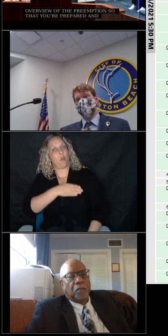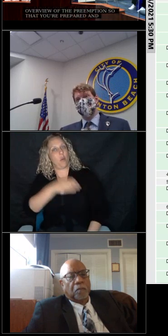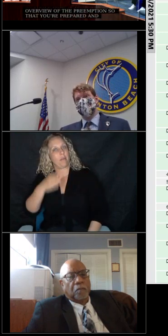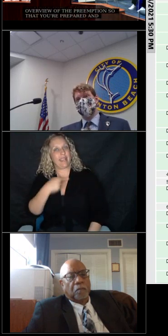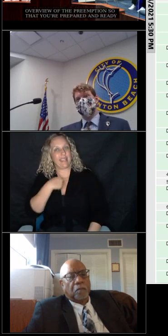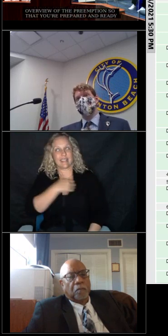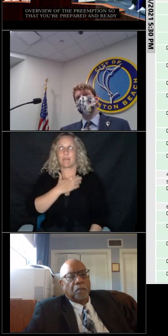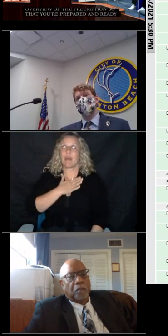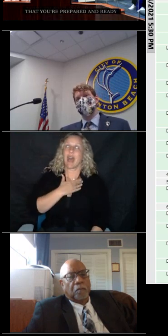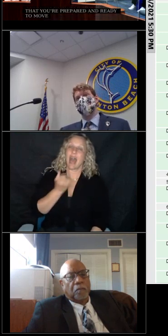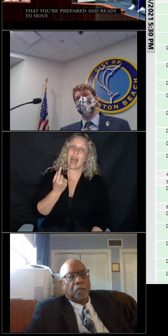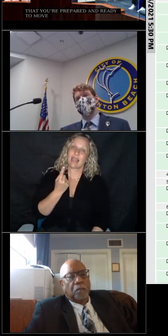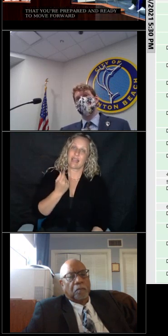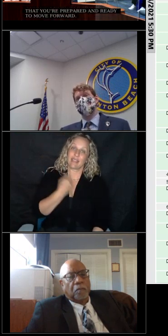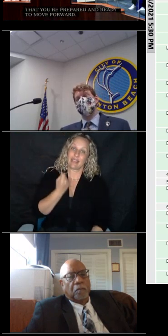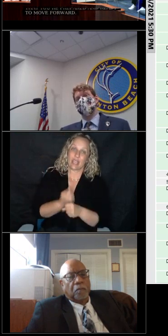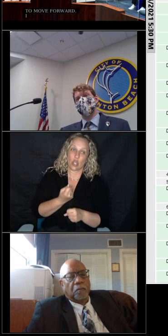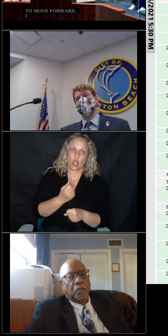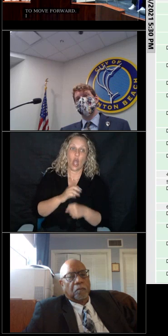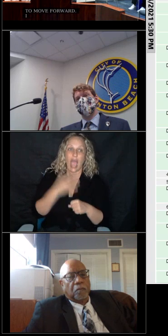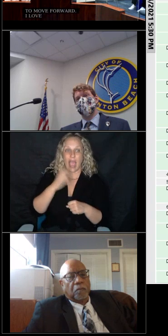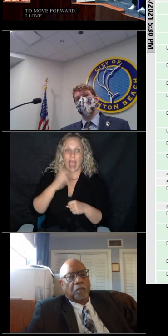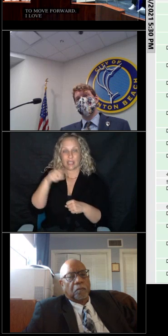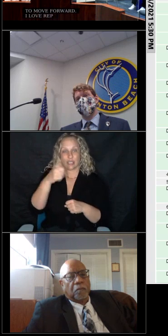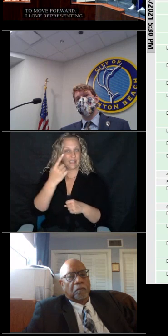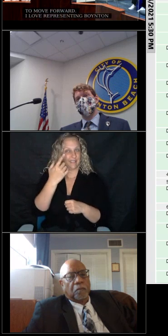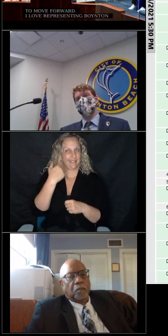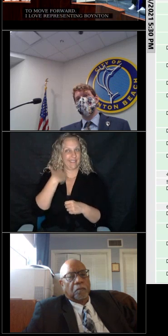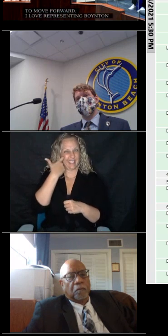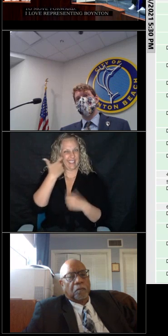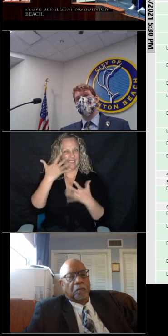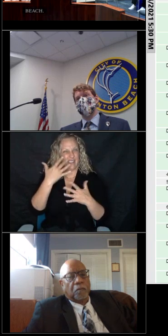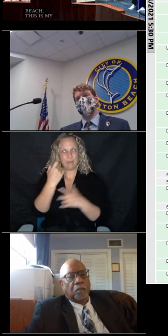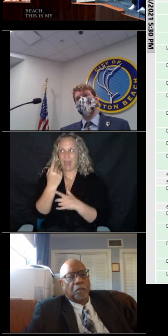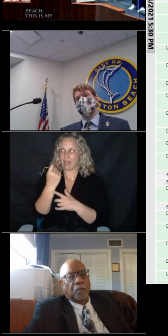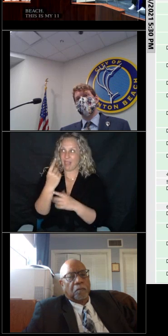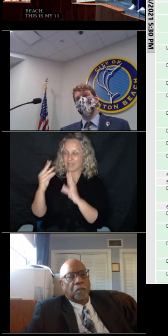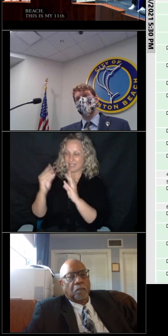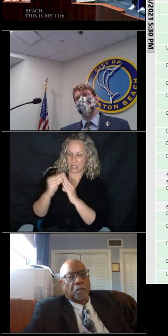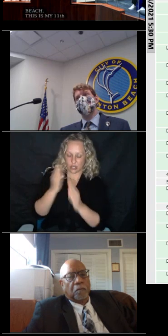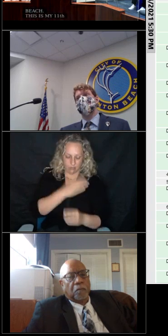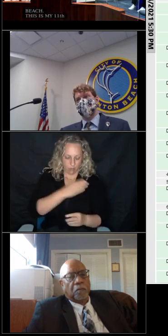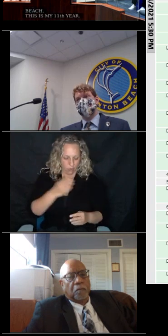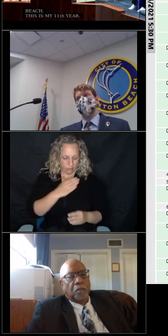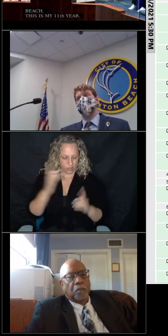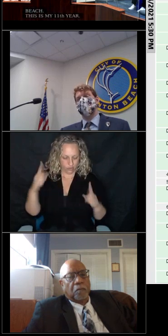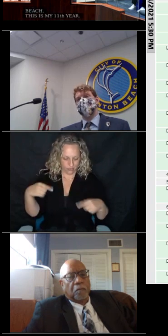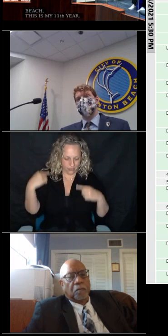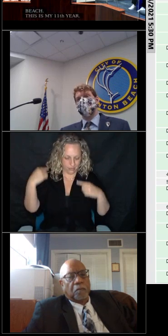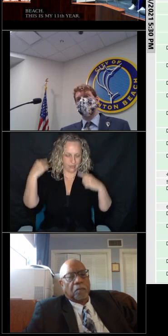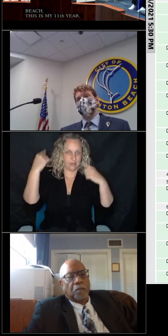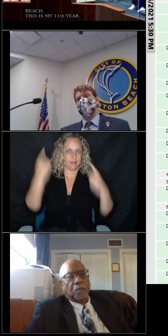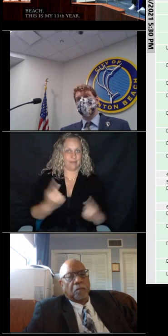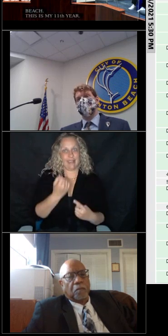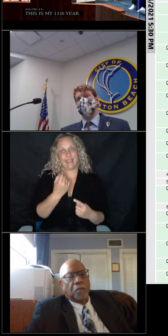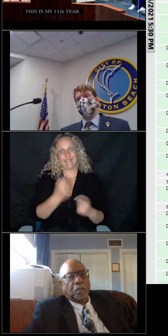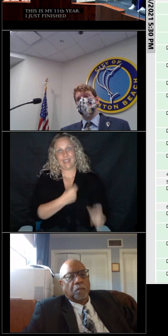is my 11th year. I just finished my 11th session, and I think I've had Boynton Beach for all of the 11